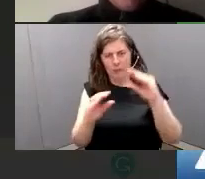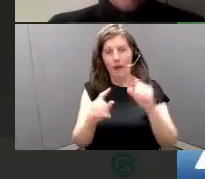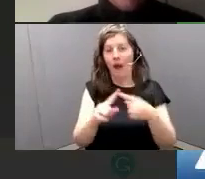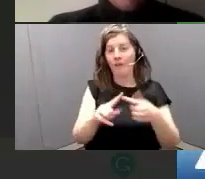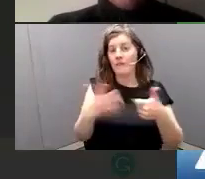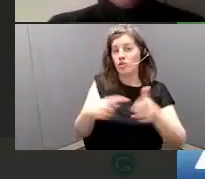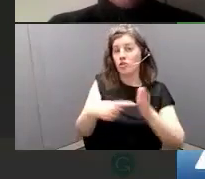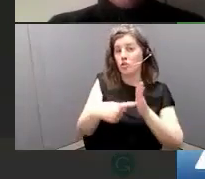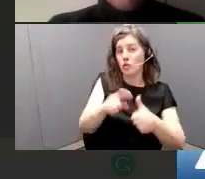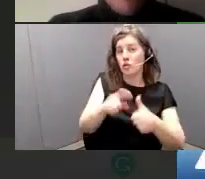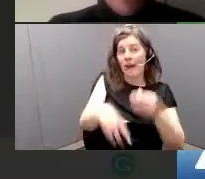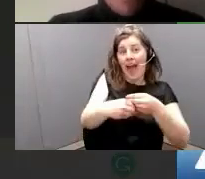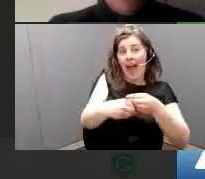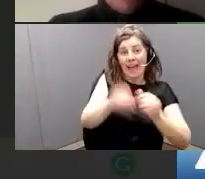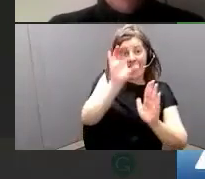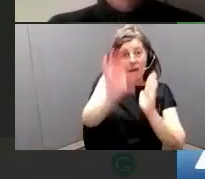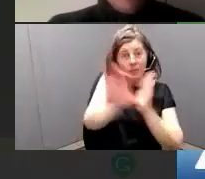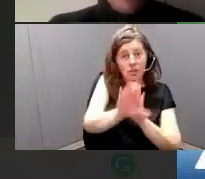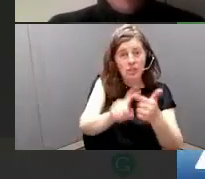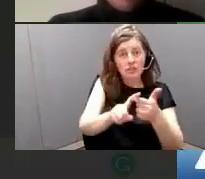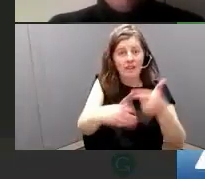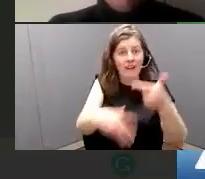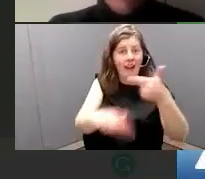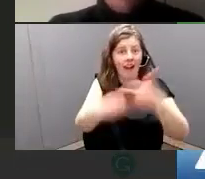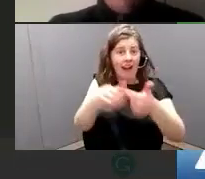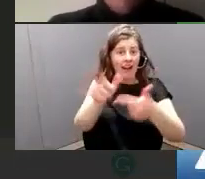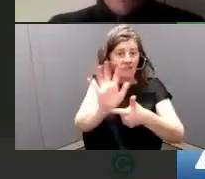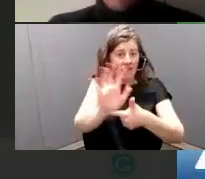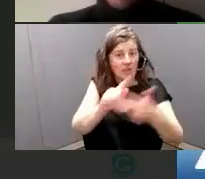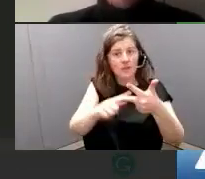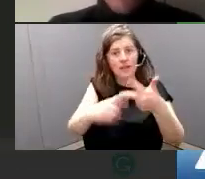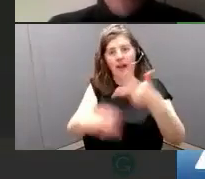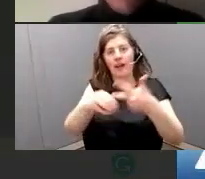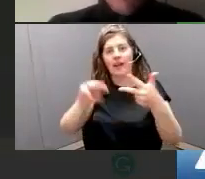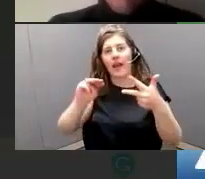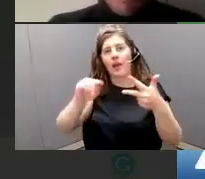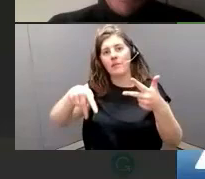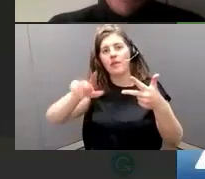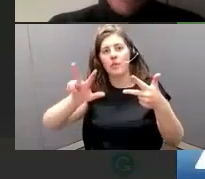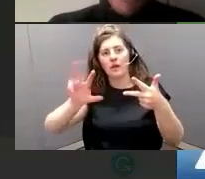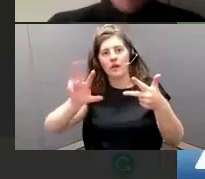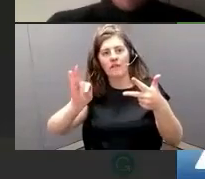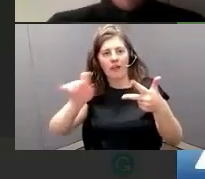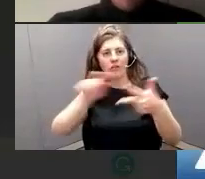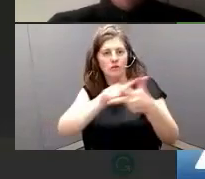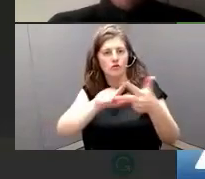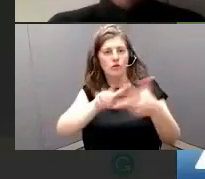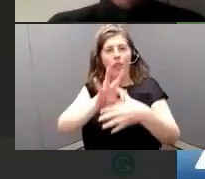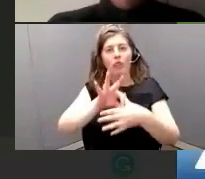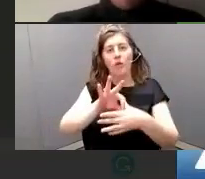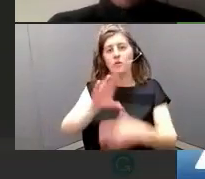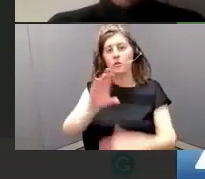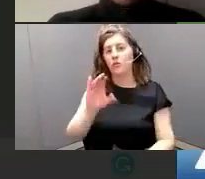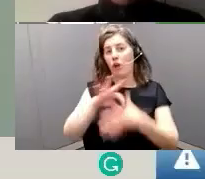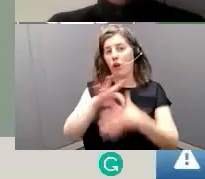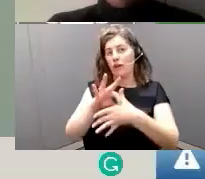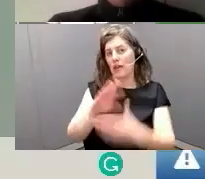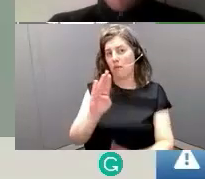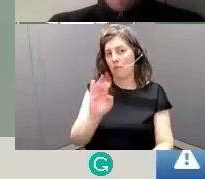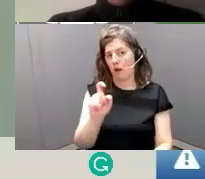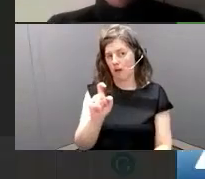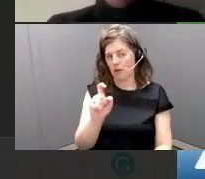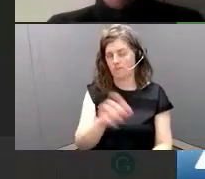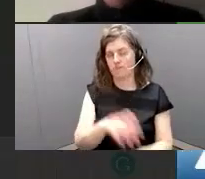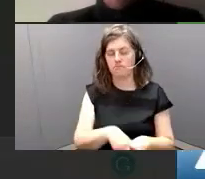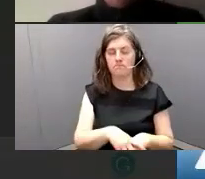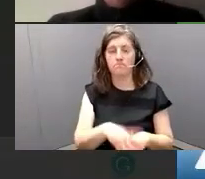images, videos, and MP3 files to your content boxes. Now, let's say we want to